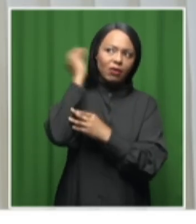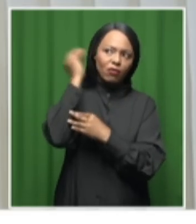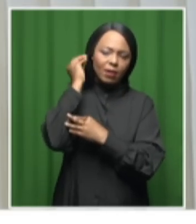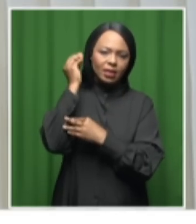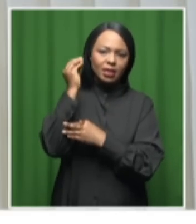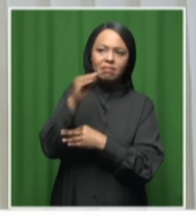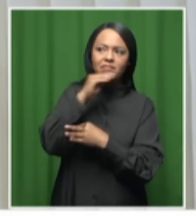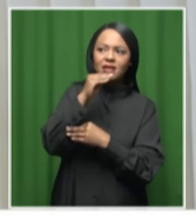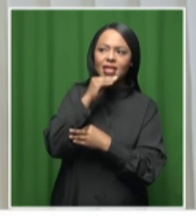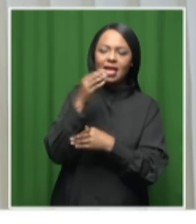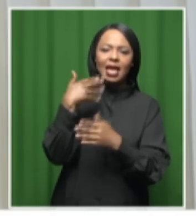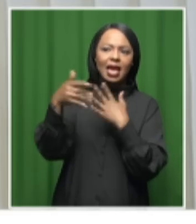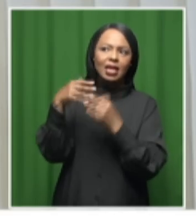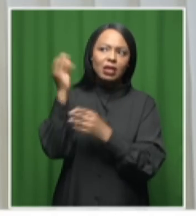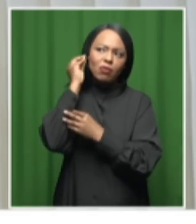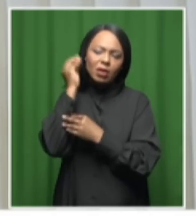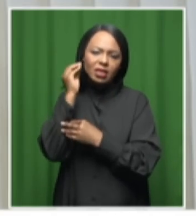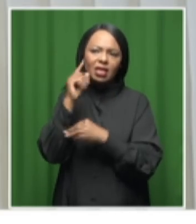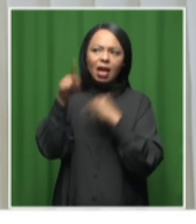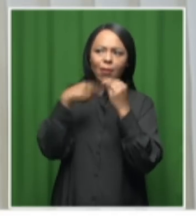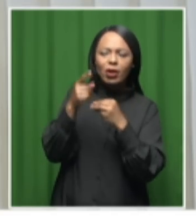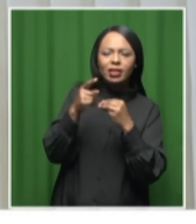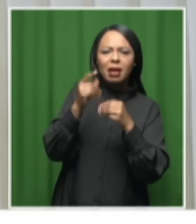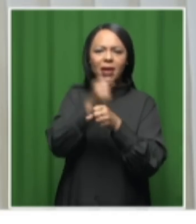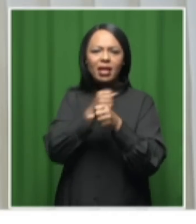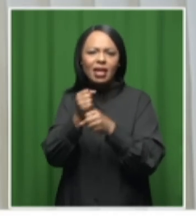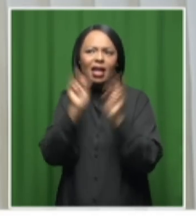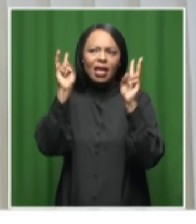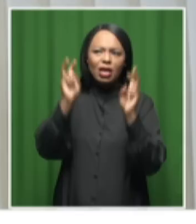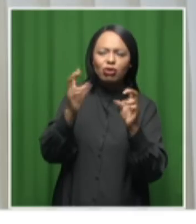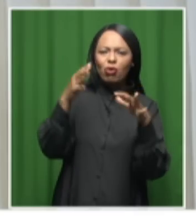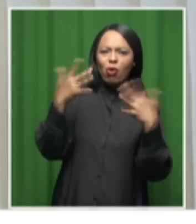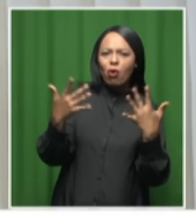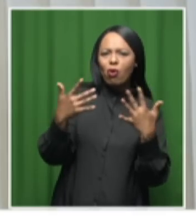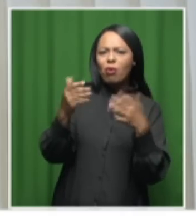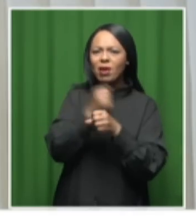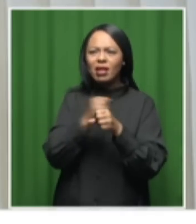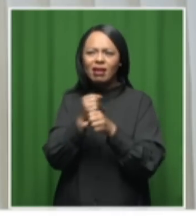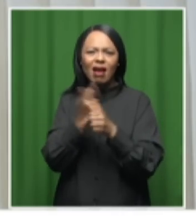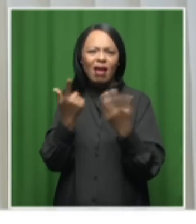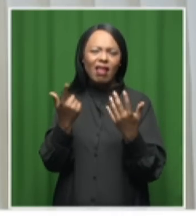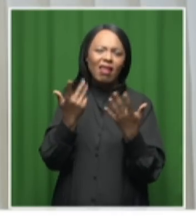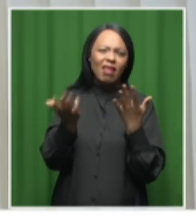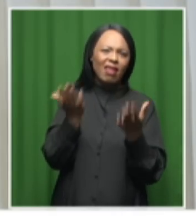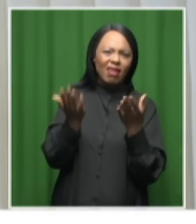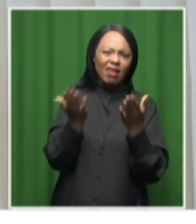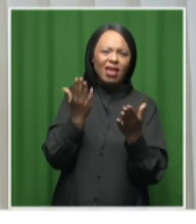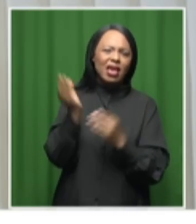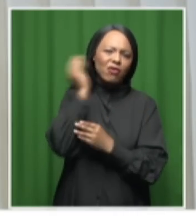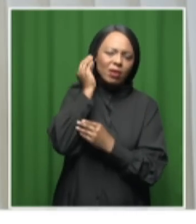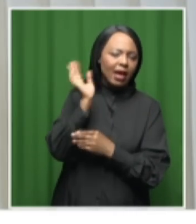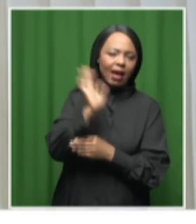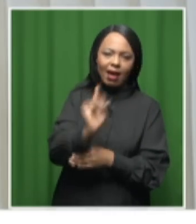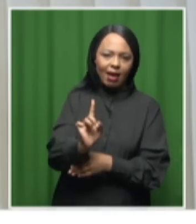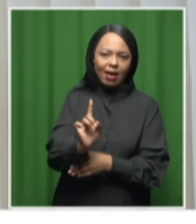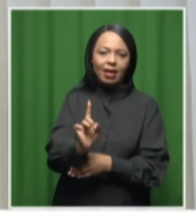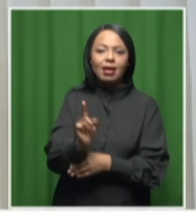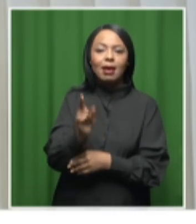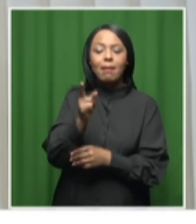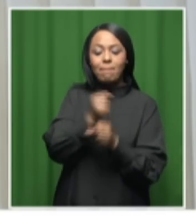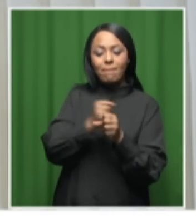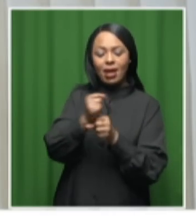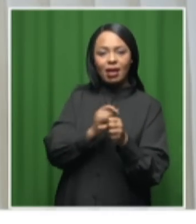any information relating to medical-related evidence or any medically related information. The